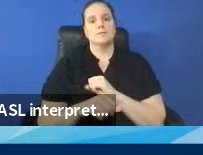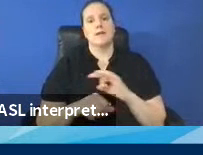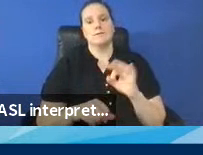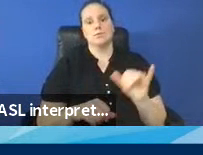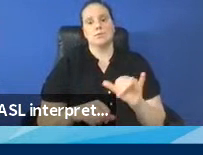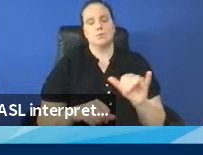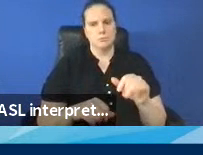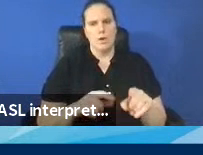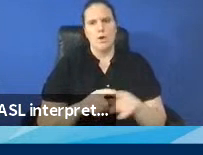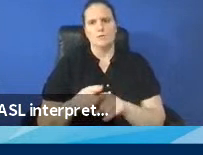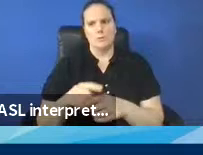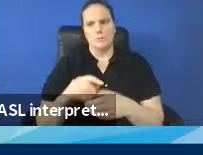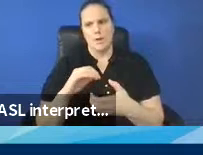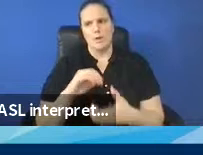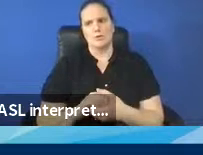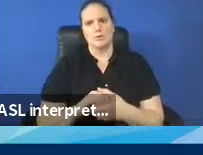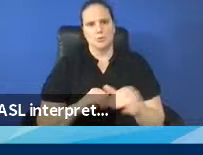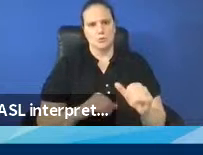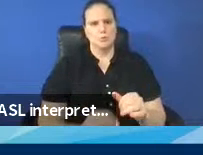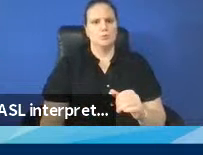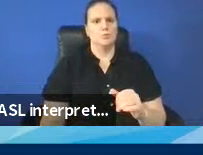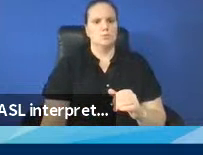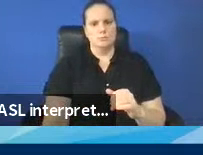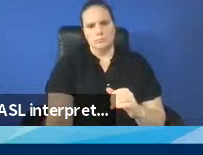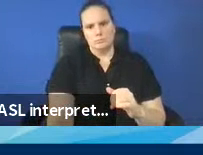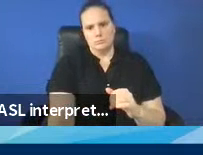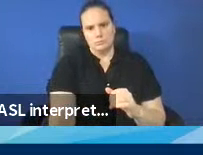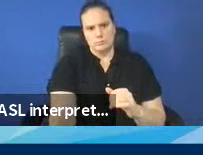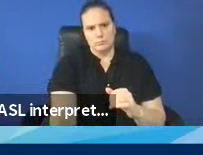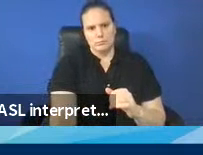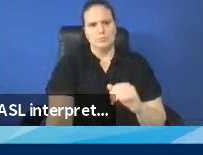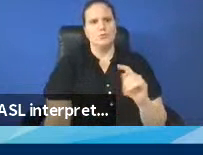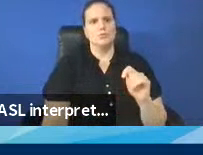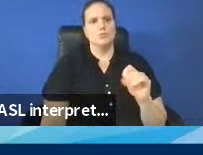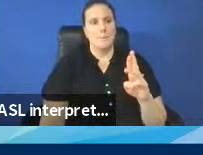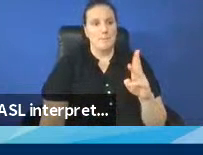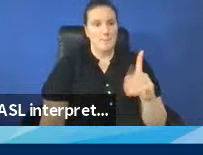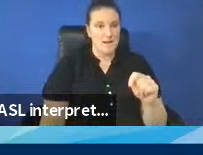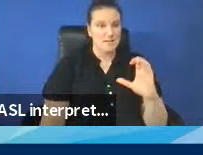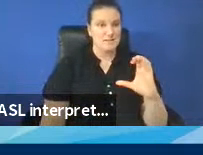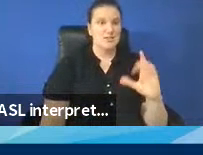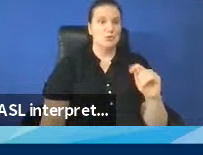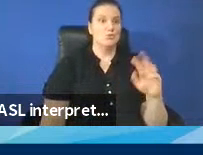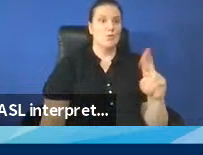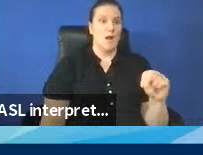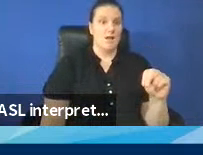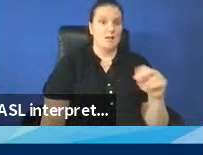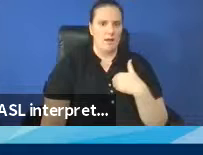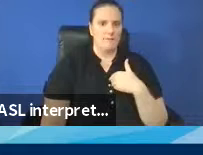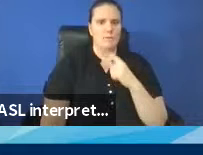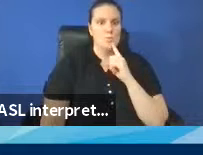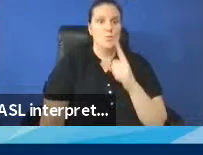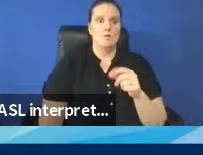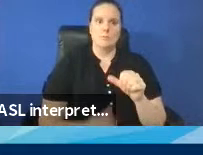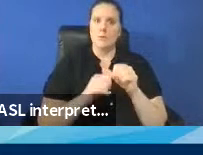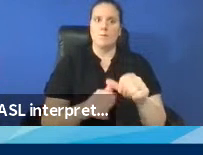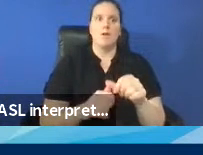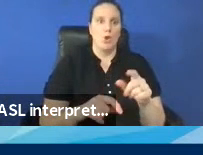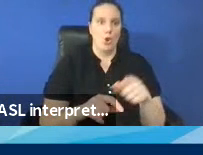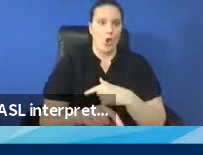our program partners. And in this instance, it's both TriMet and CTRAN, because there are real, permanent,